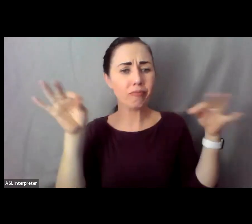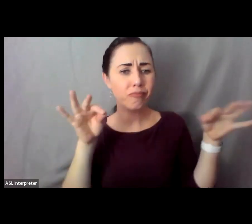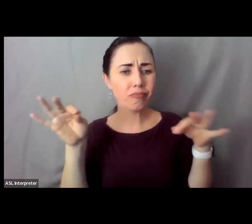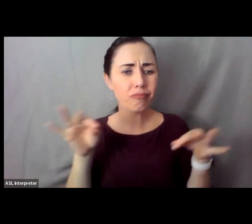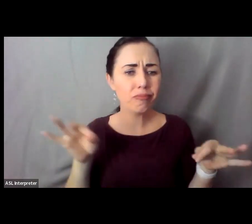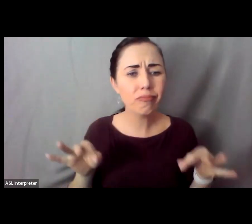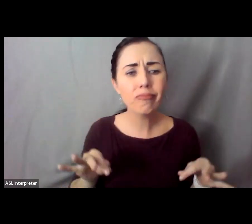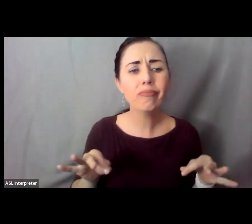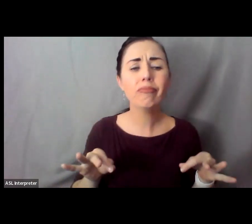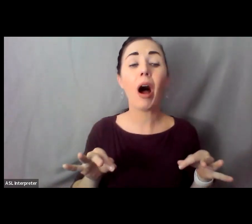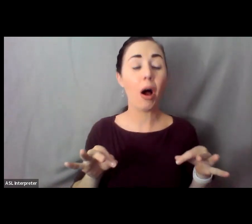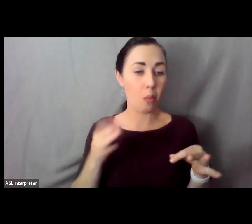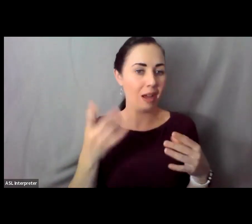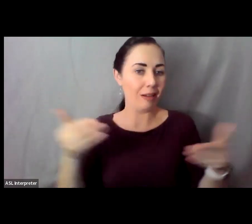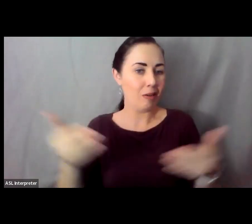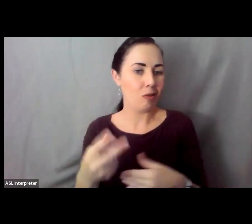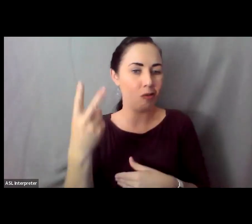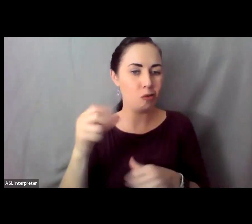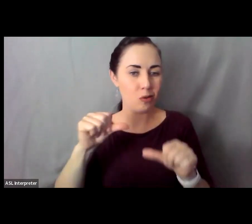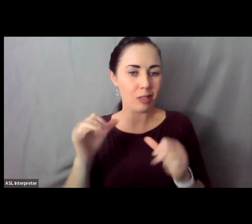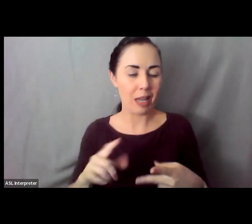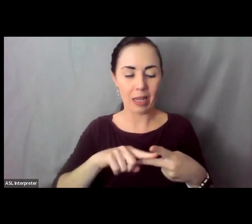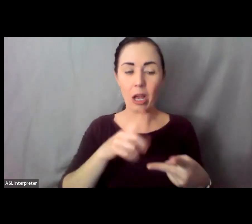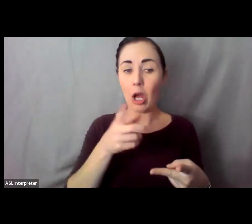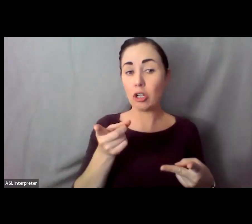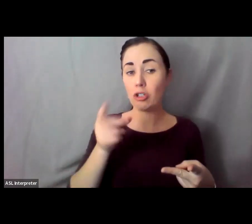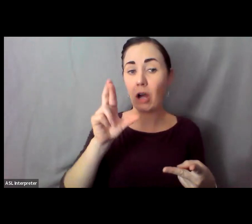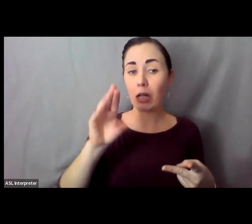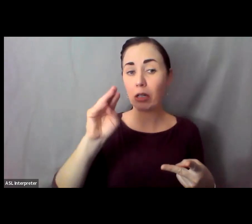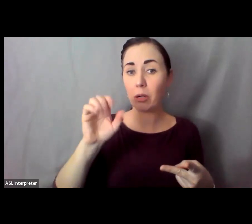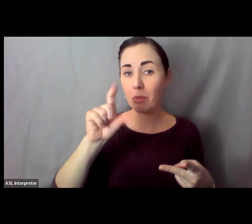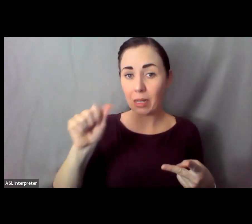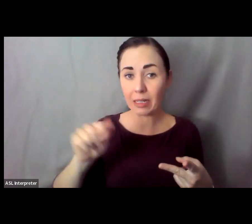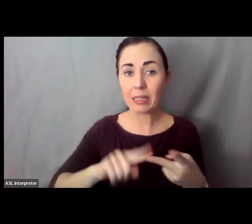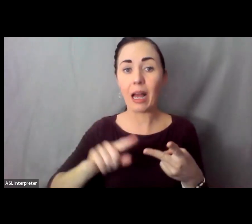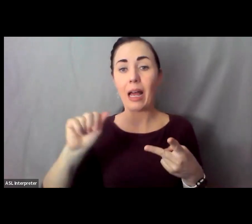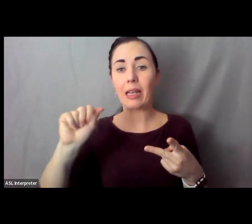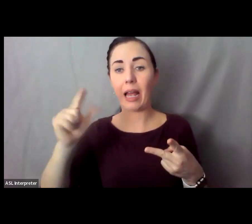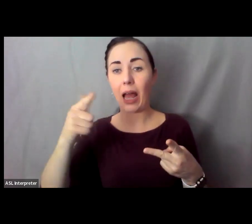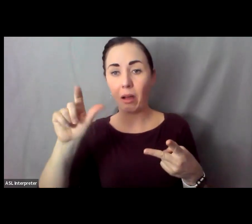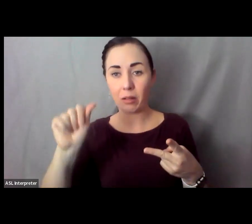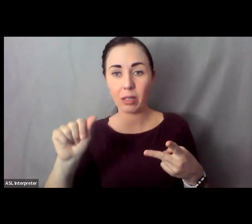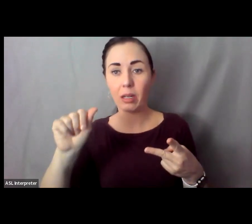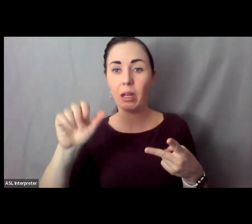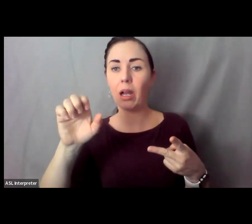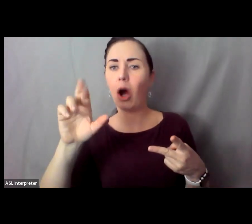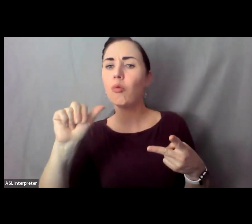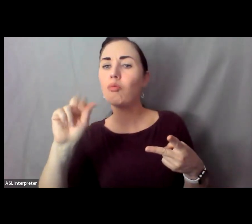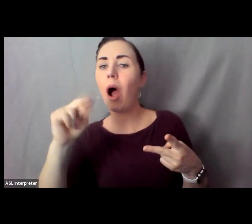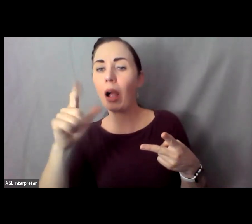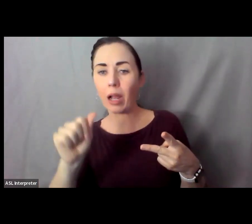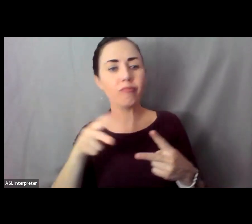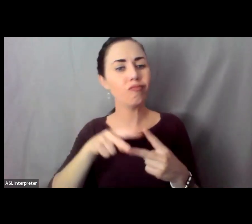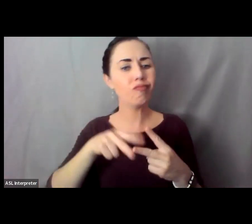of our scientists, Dr. Melissa and Dr. Aranga, who study fungus here at CERC in the Smithsonian. And they study